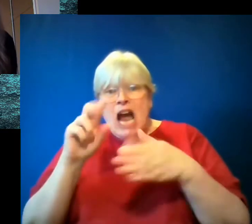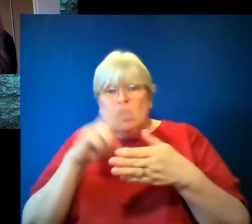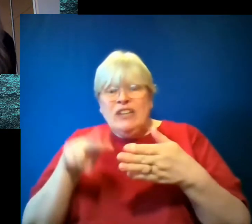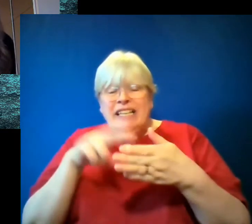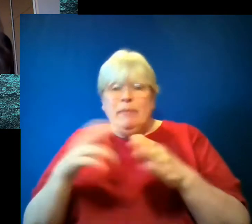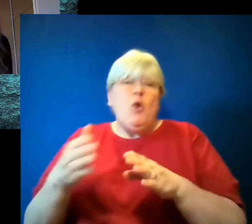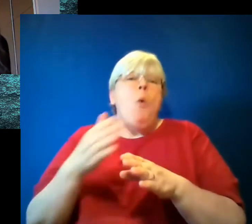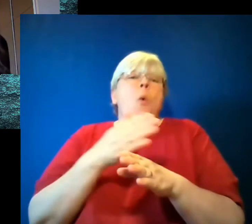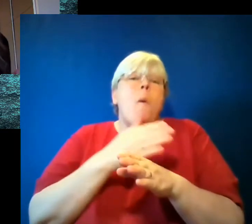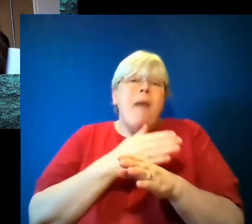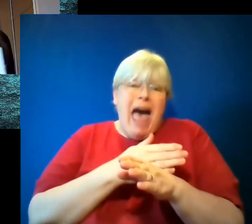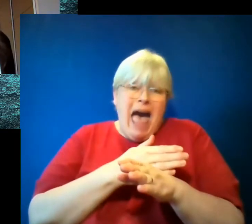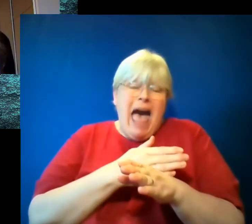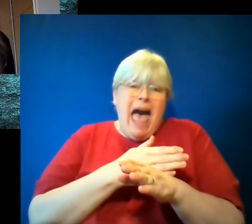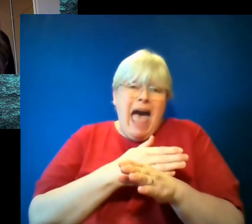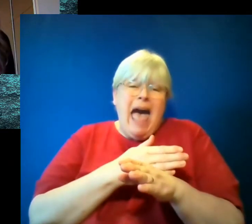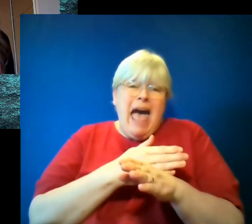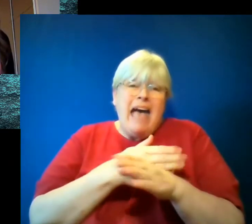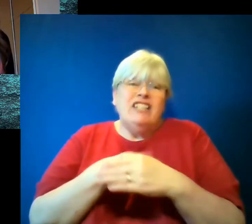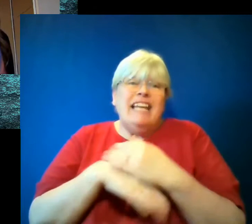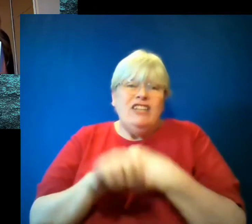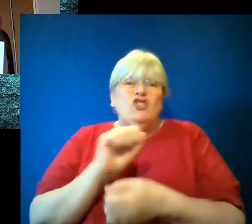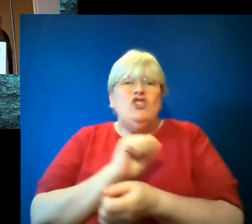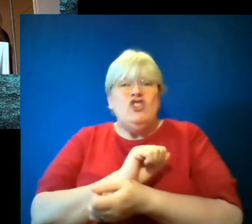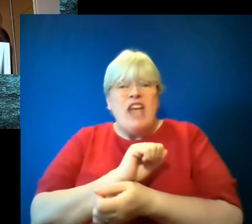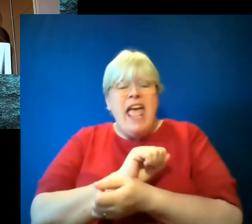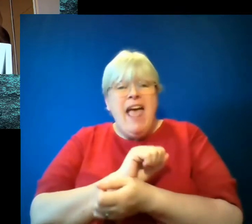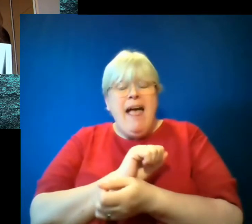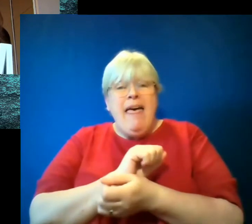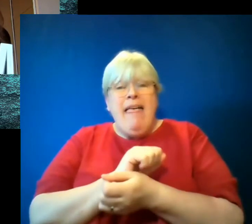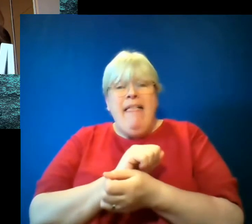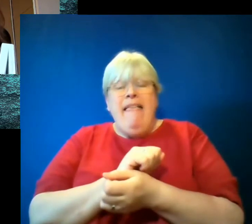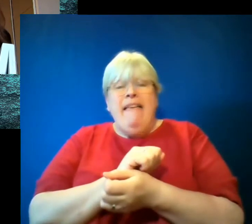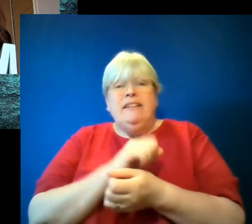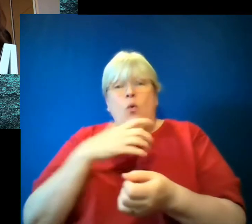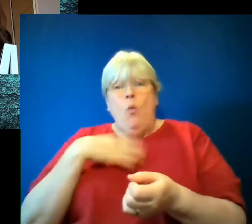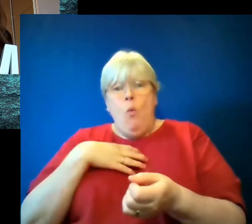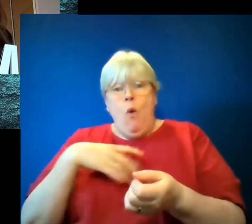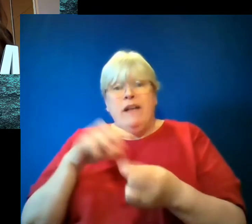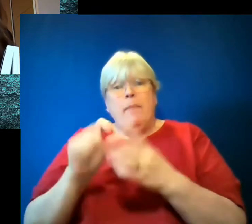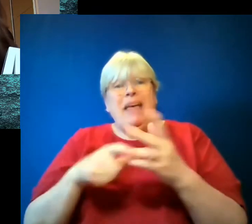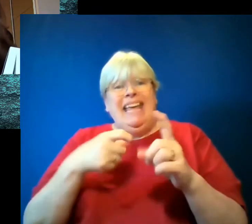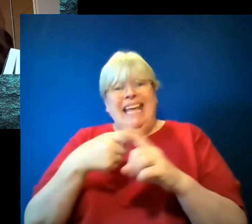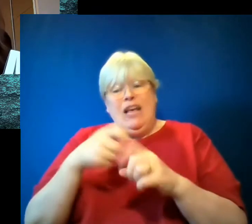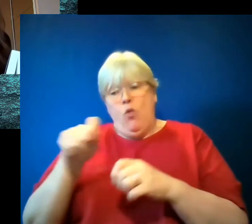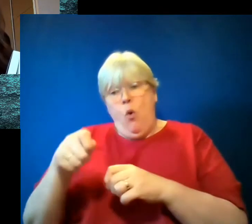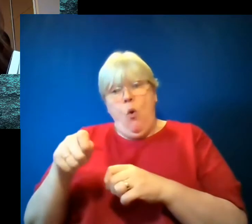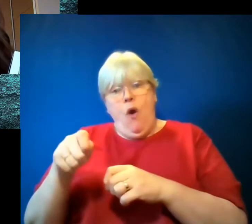back to where we lost you just at the point where you were introducing Silk, and the point